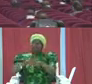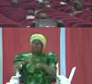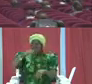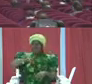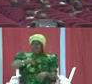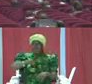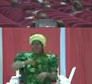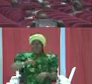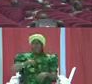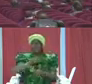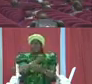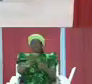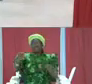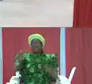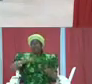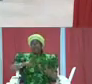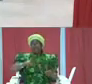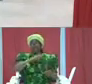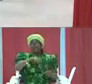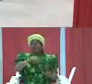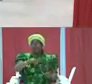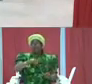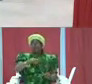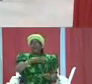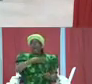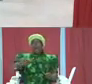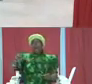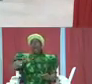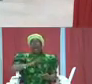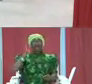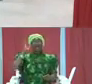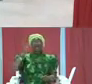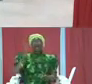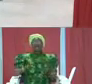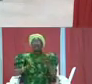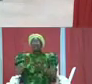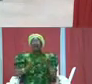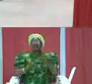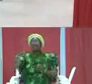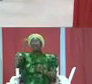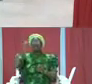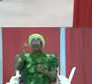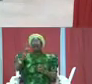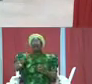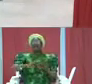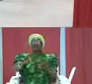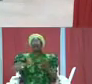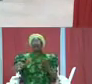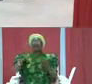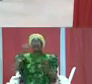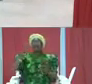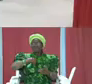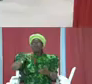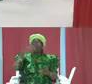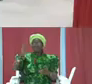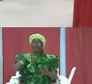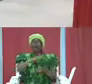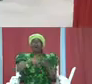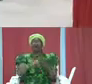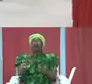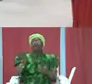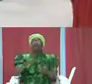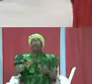you. Forgive all my sins. Let your blood wipe away my sins, and I will be yours